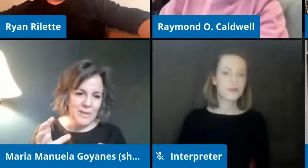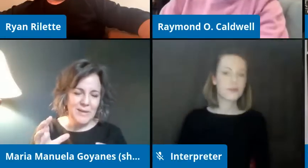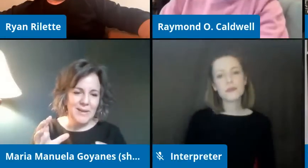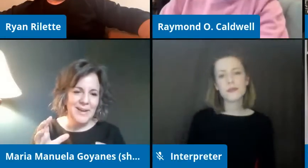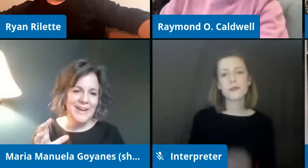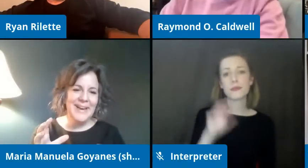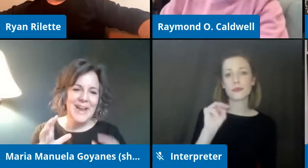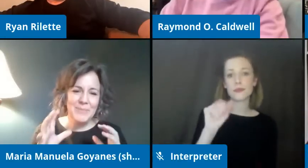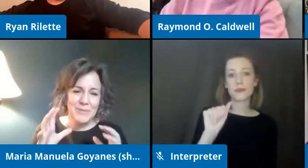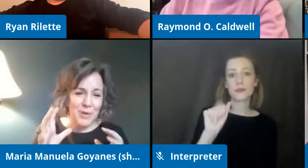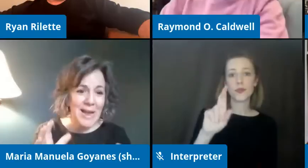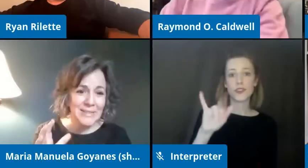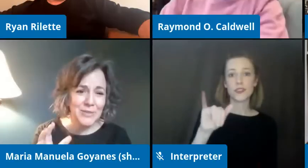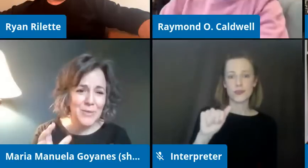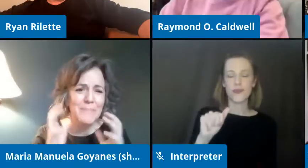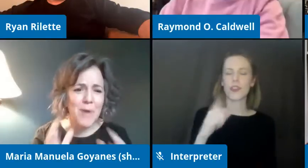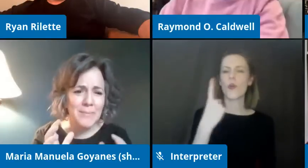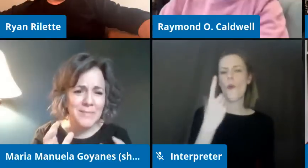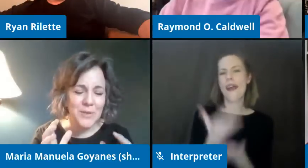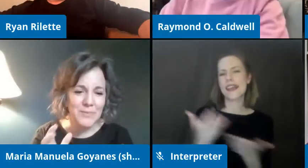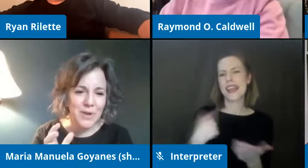is the moment, and